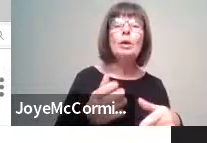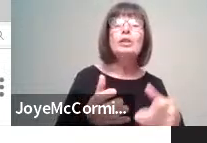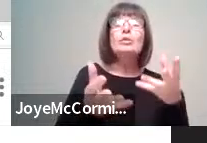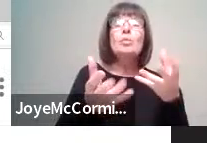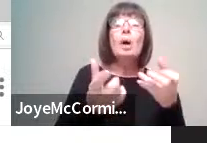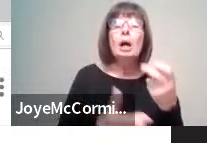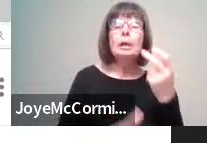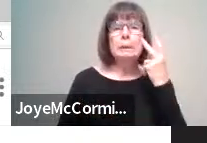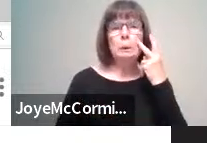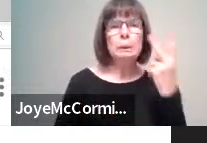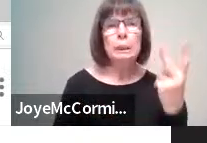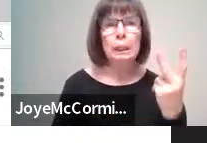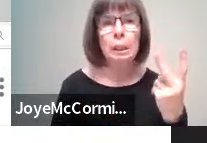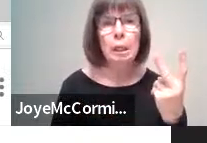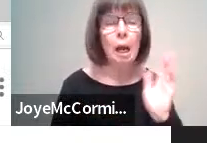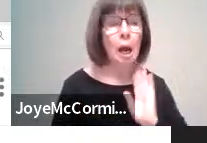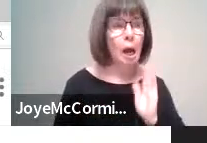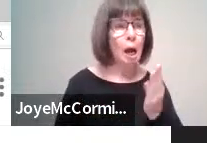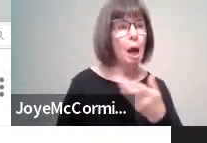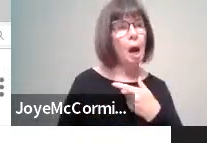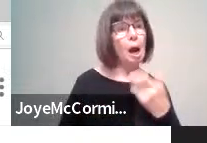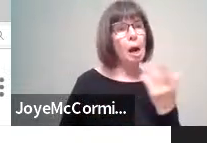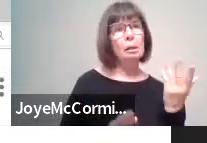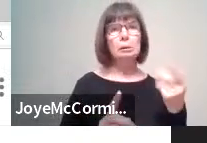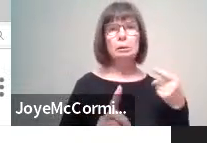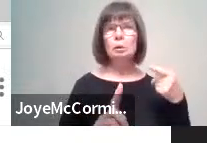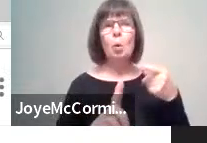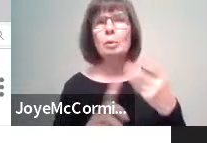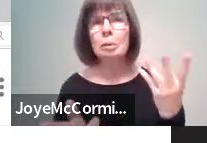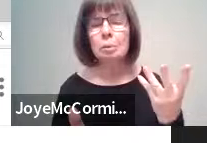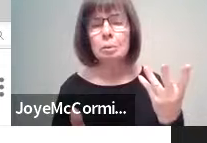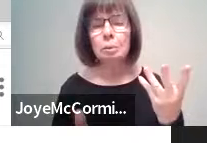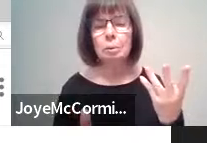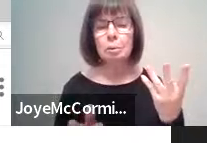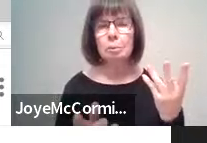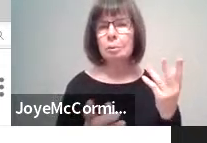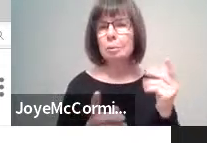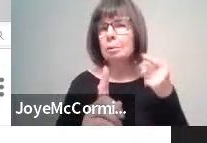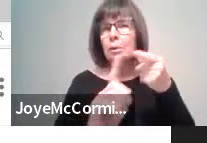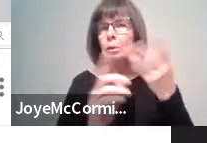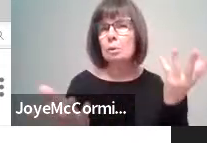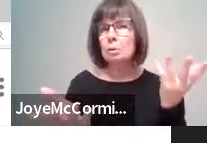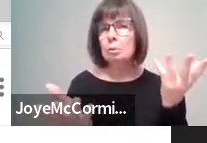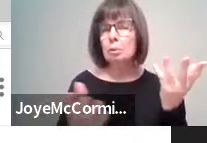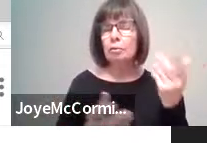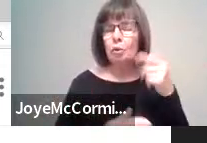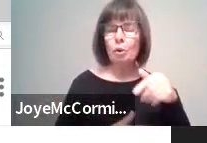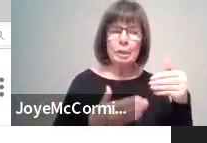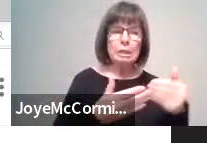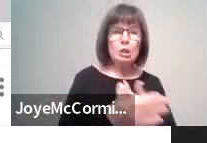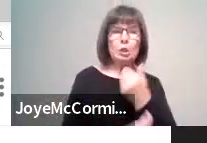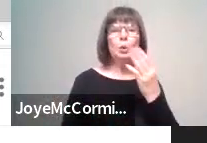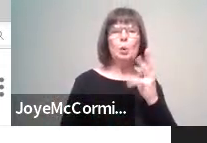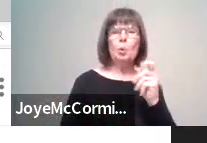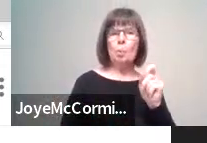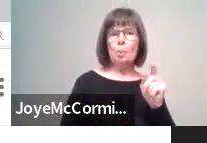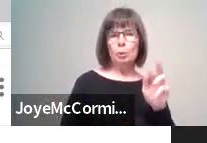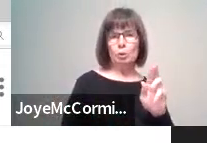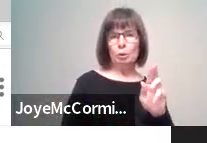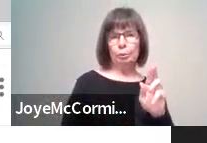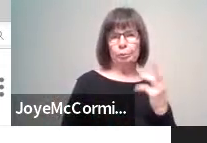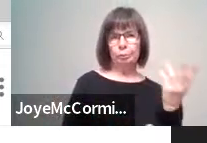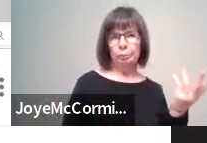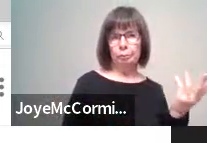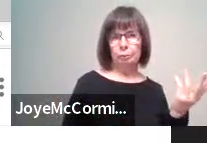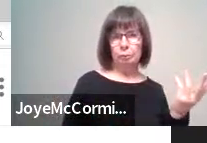What would our goals, what would you like to see as our goals for this new booster coming out?